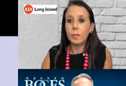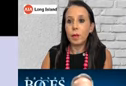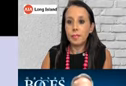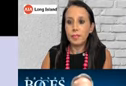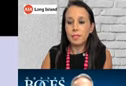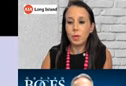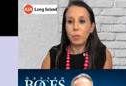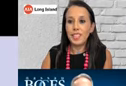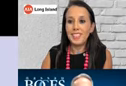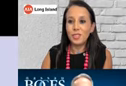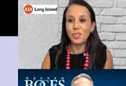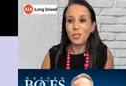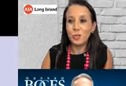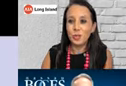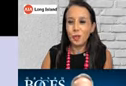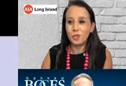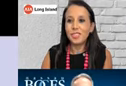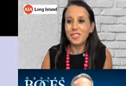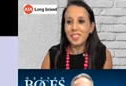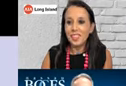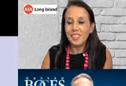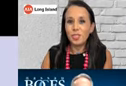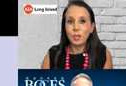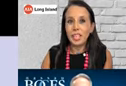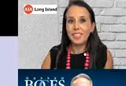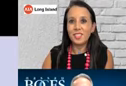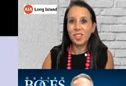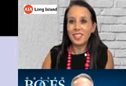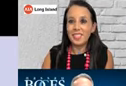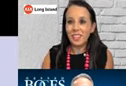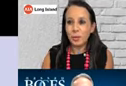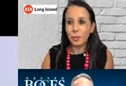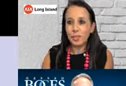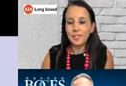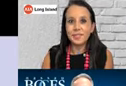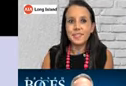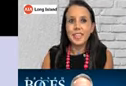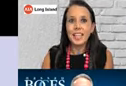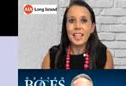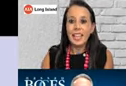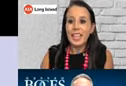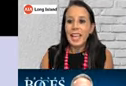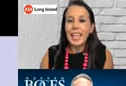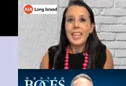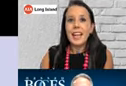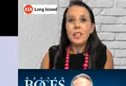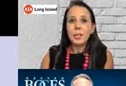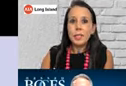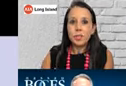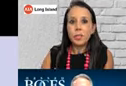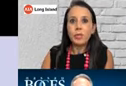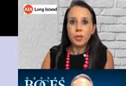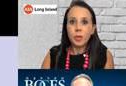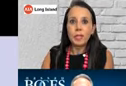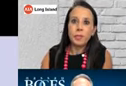they should do this on the phone. So please use your phones so you don't get distracted in the computer. Yeah. And now let